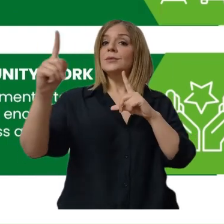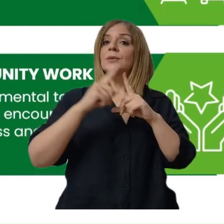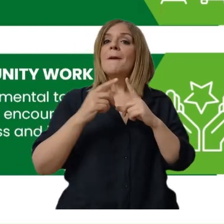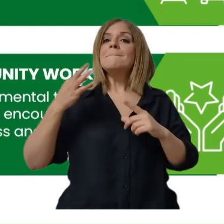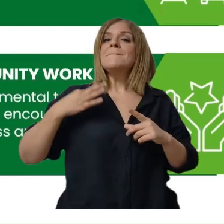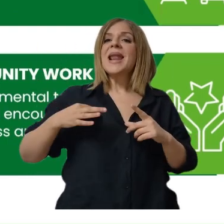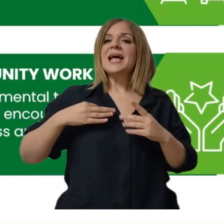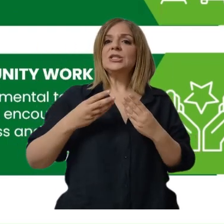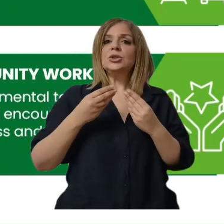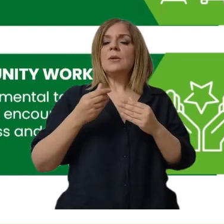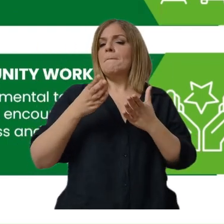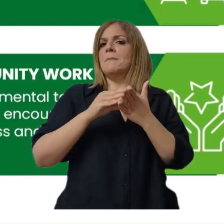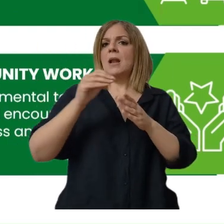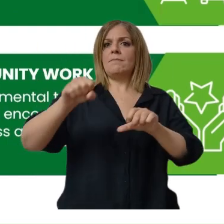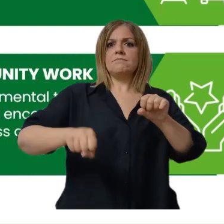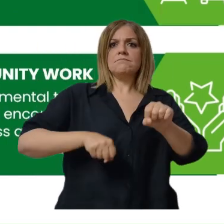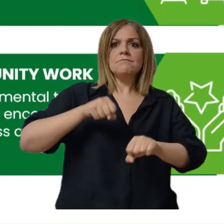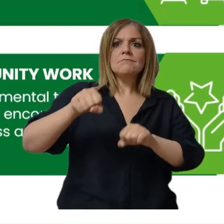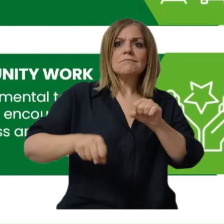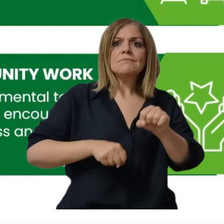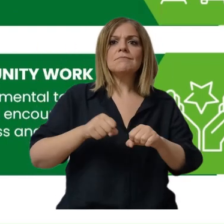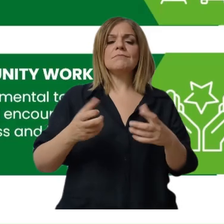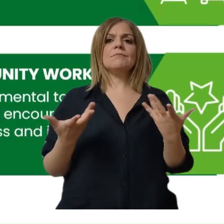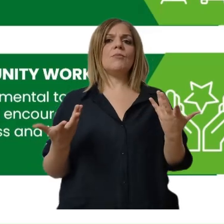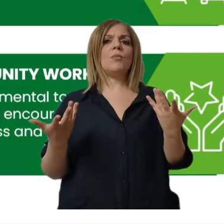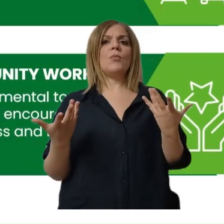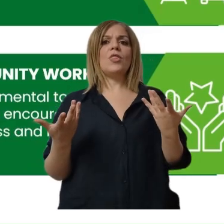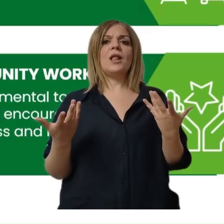transport methods like bicycles,